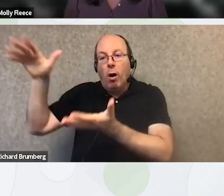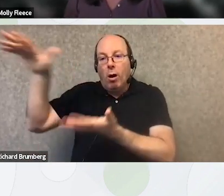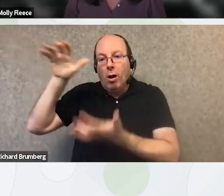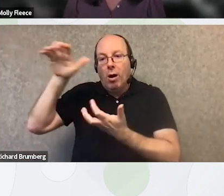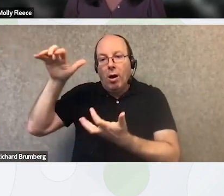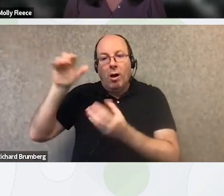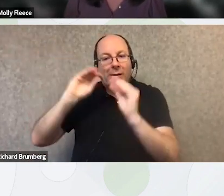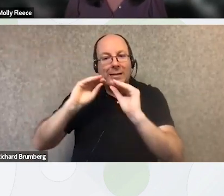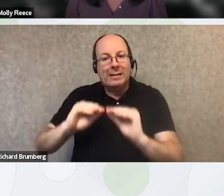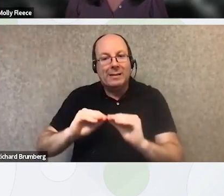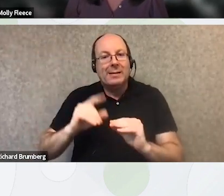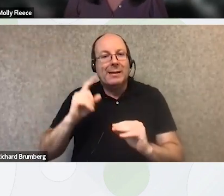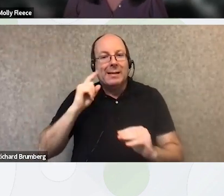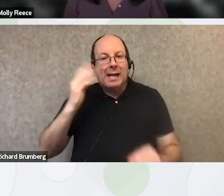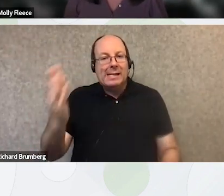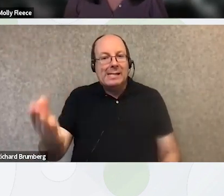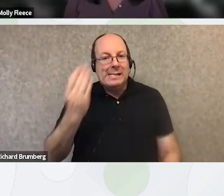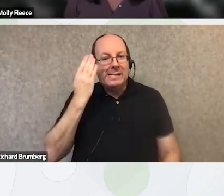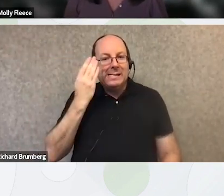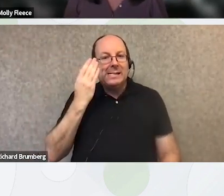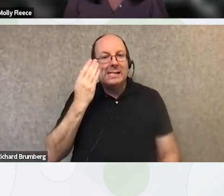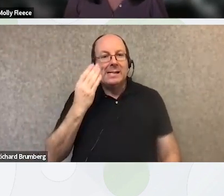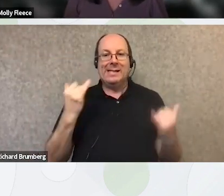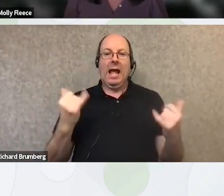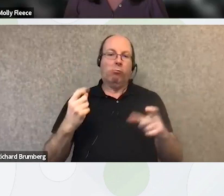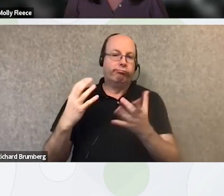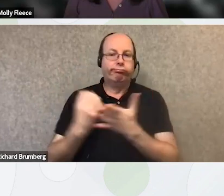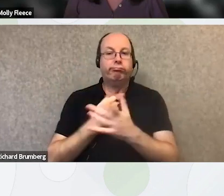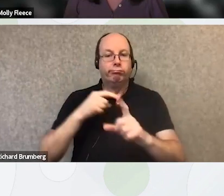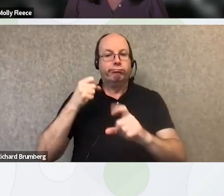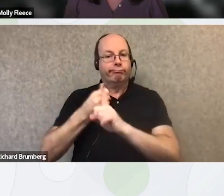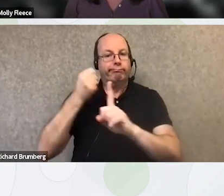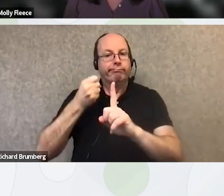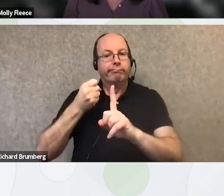for the upcoming respiratory virus season, but it is here.